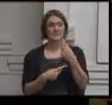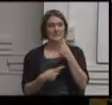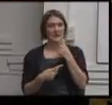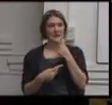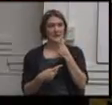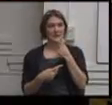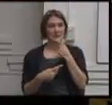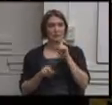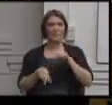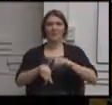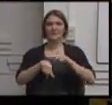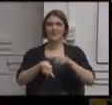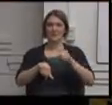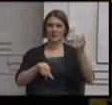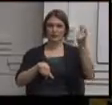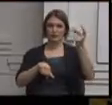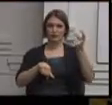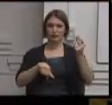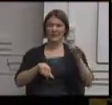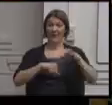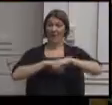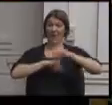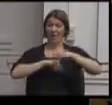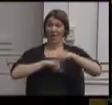outlines response times.